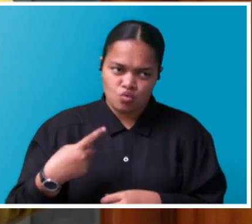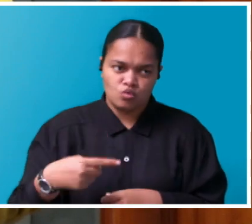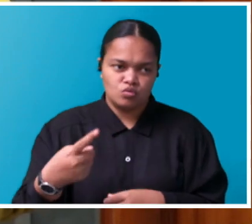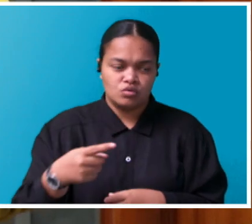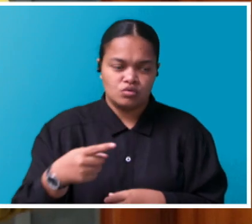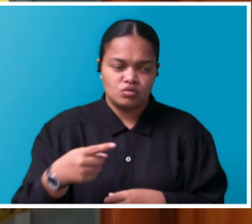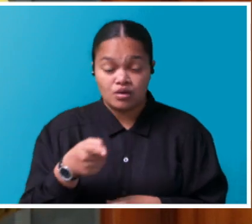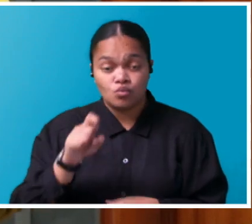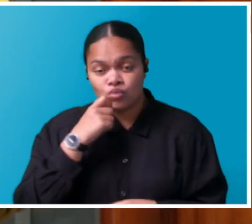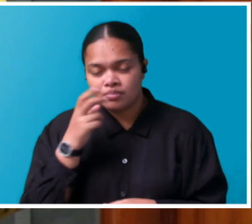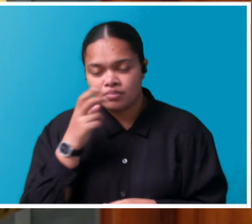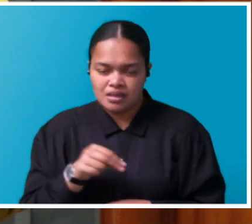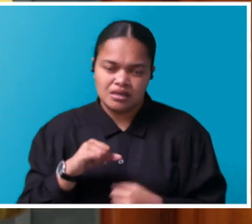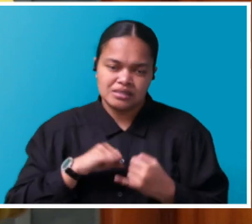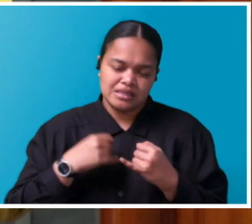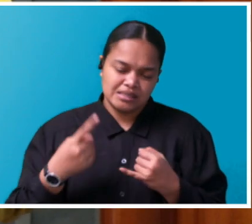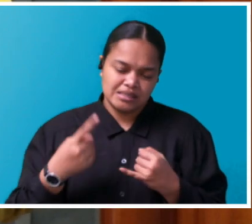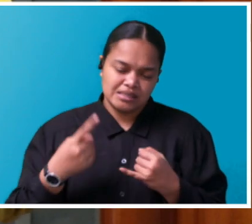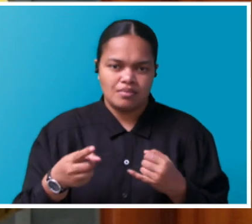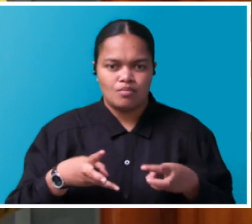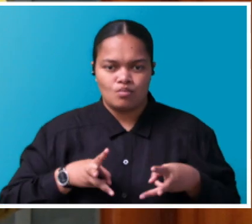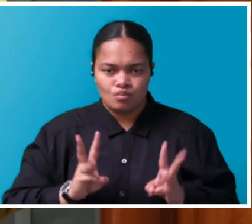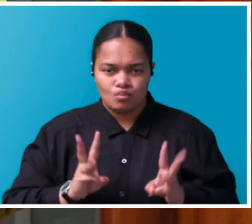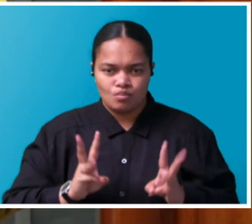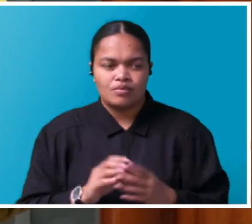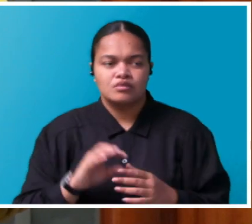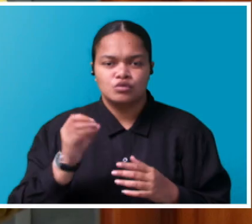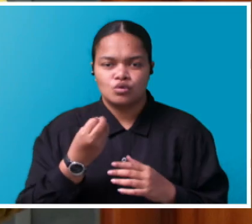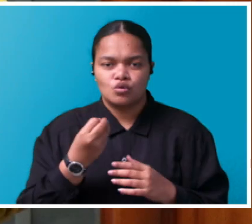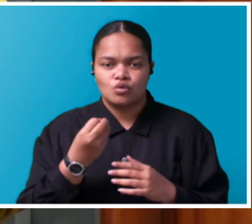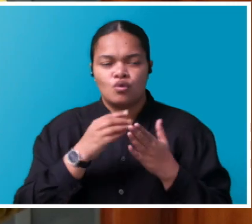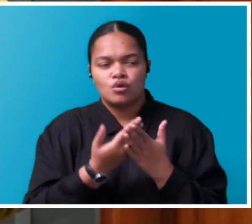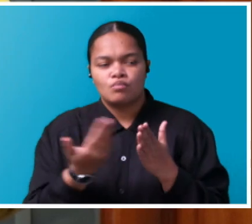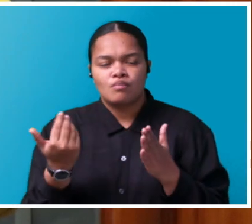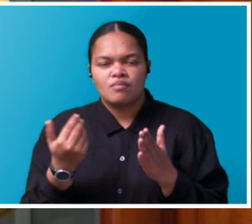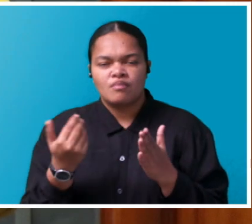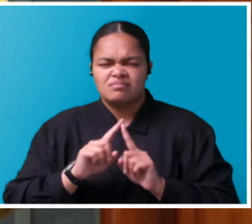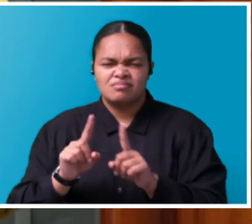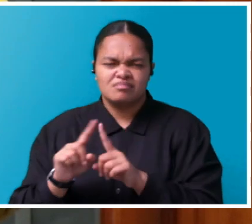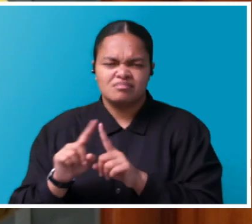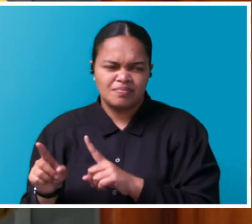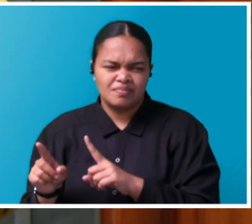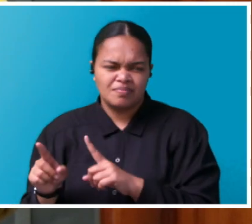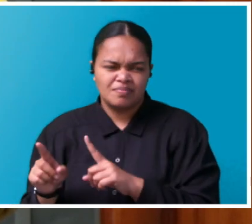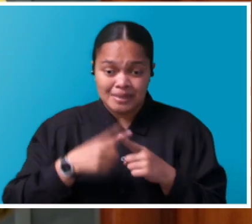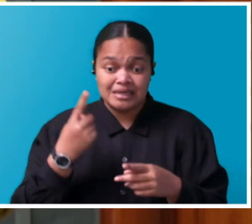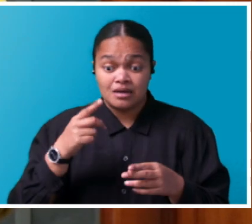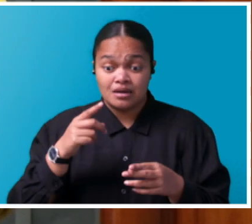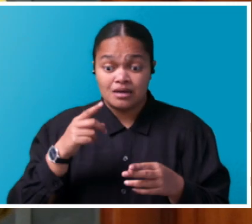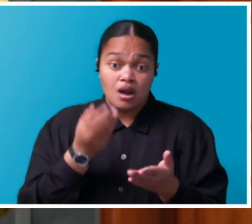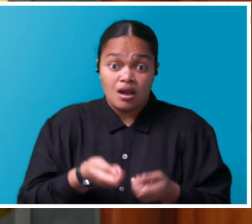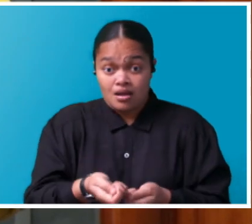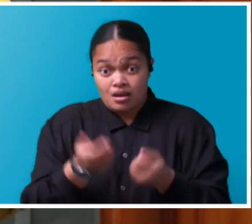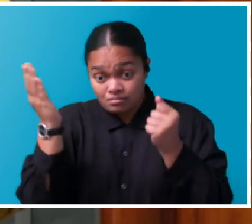this will be done through a sustainable approach, which involves the reduction of removable volume per area and the immediate replanting of harvested